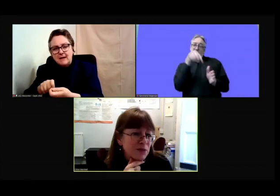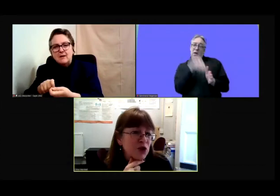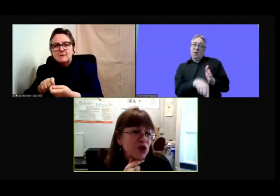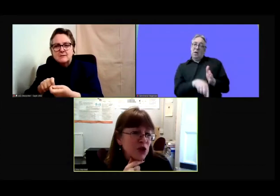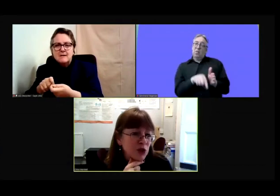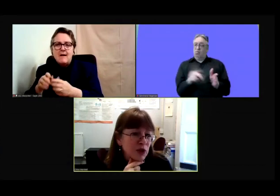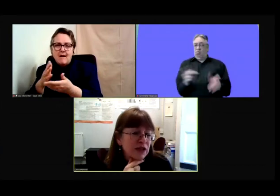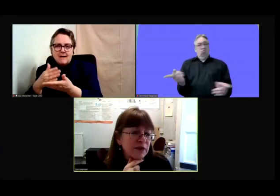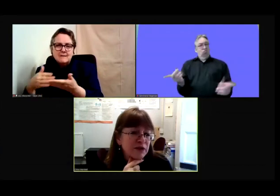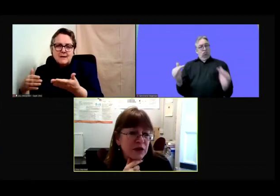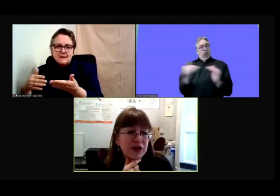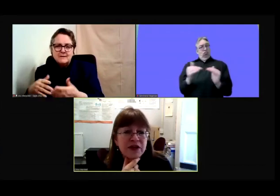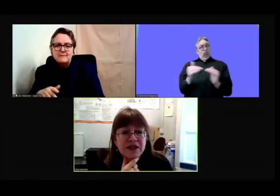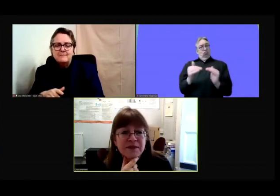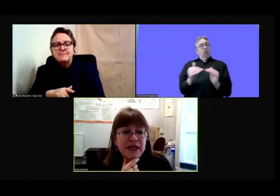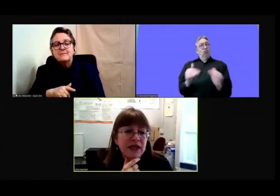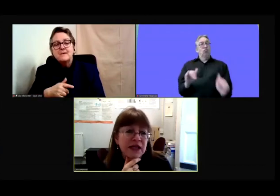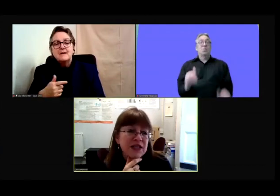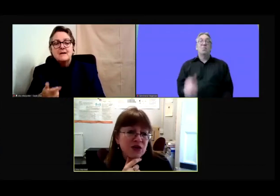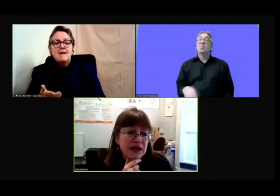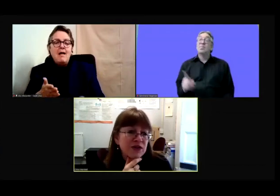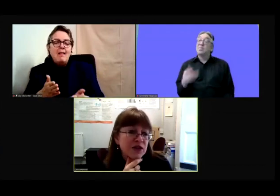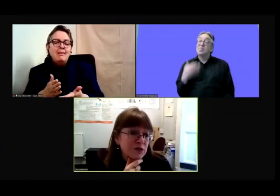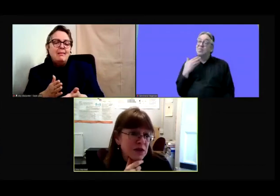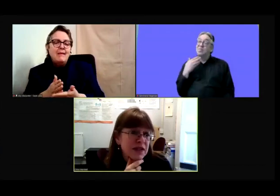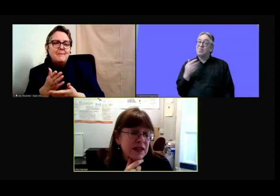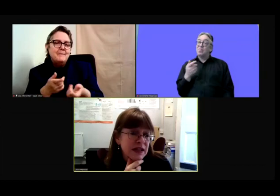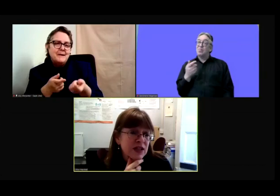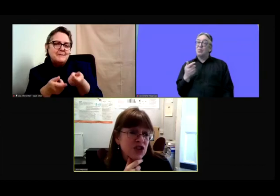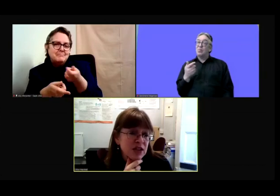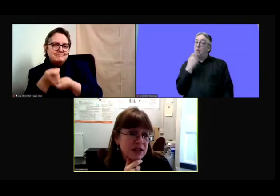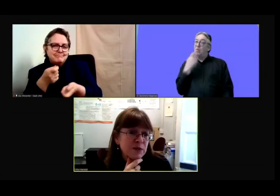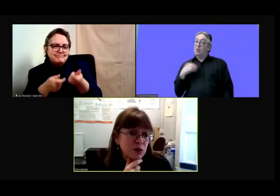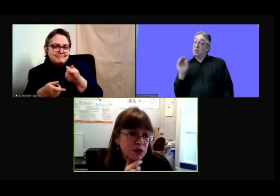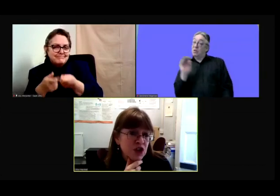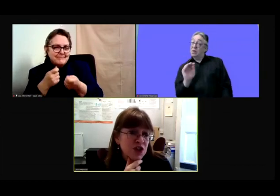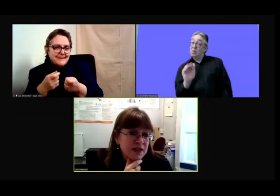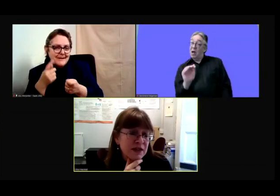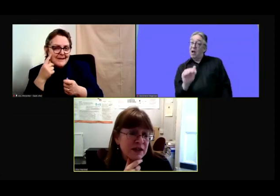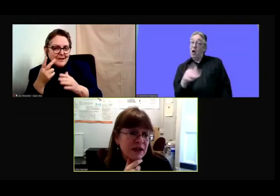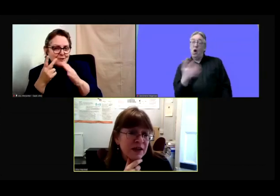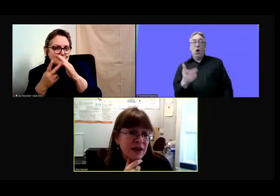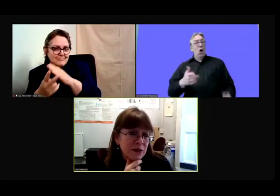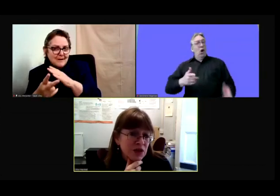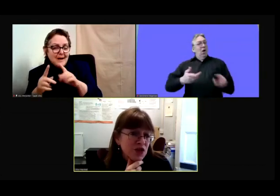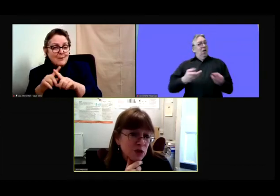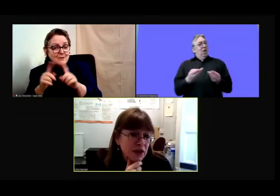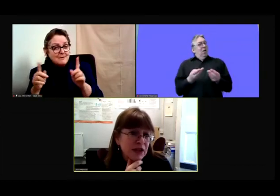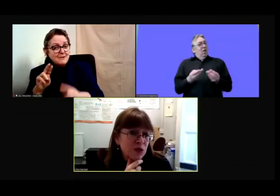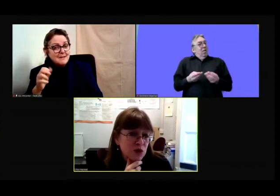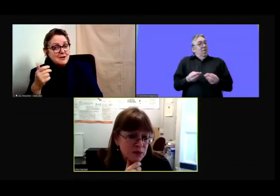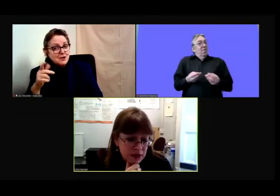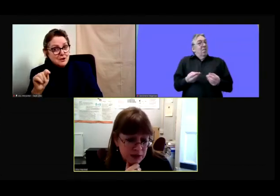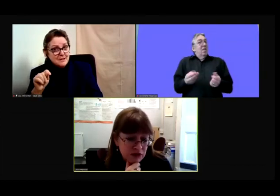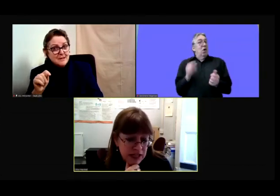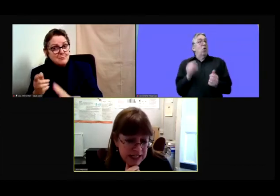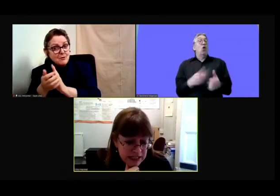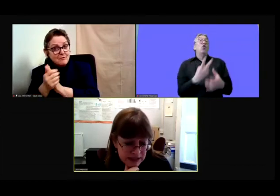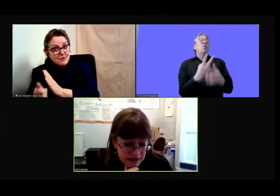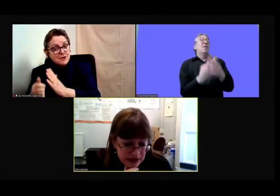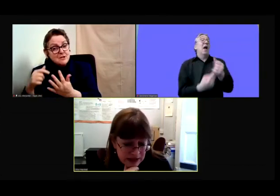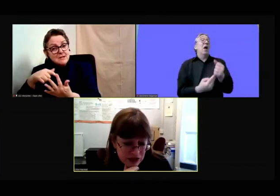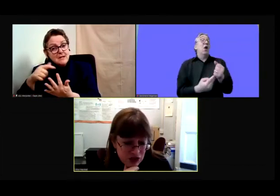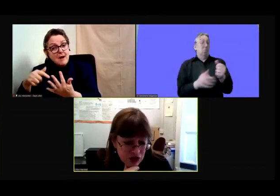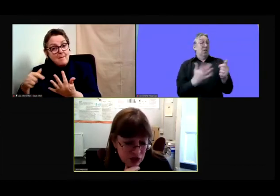Yeah. So can I push you a little bit further to speculate on how differences in NGT proficiency amongst your bilinguals might